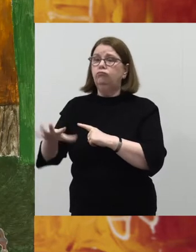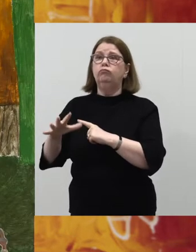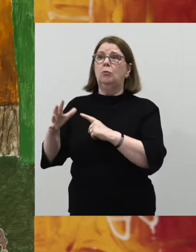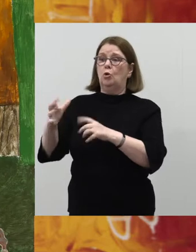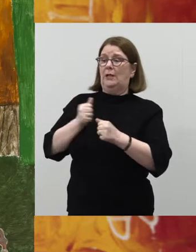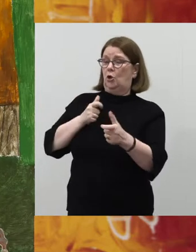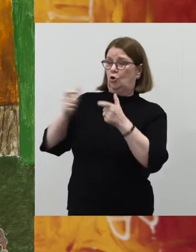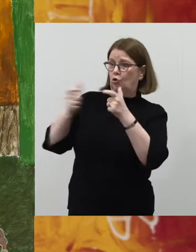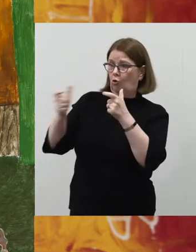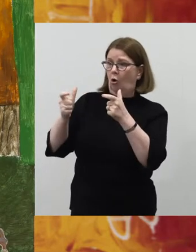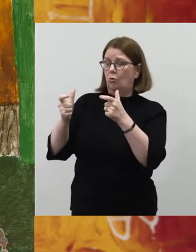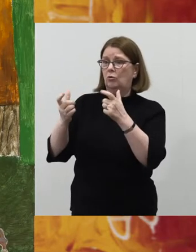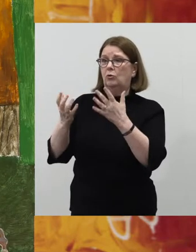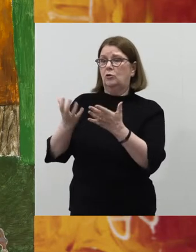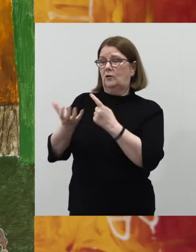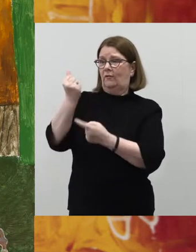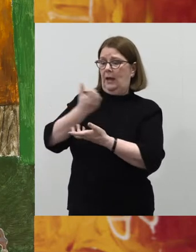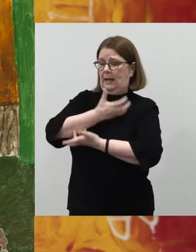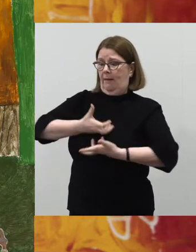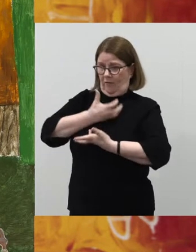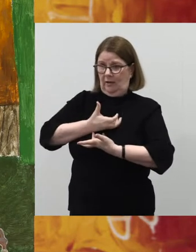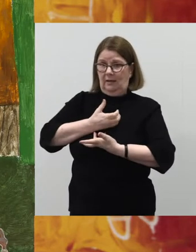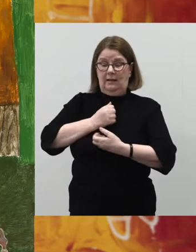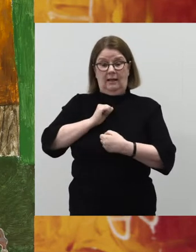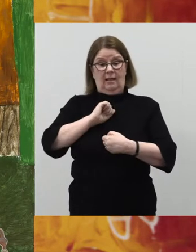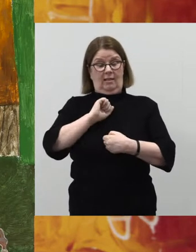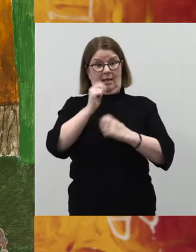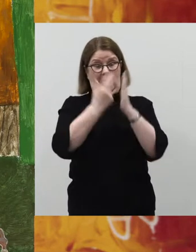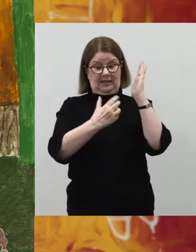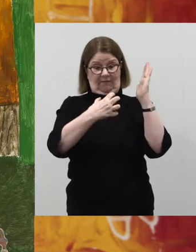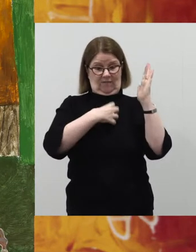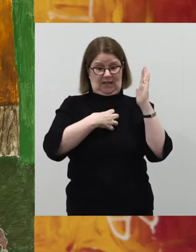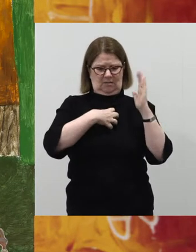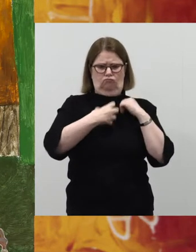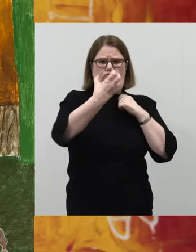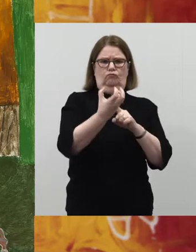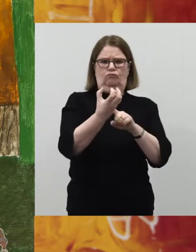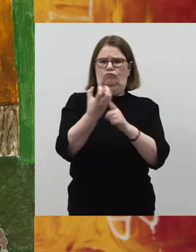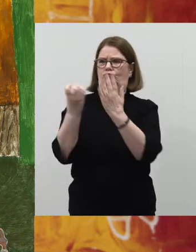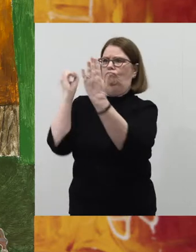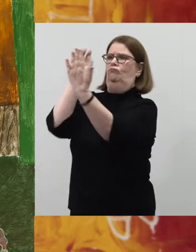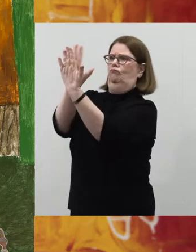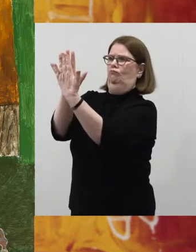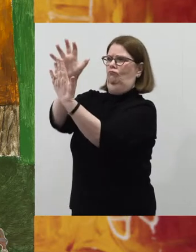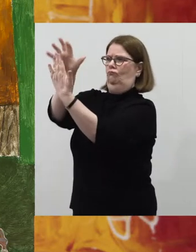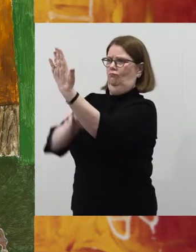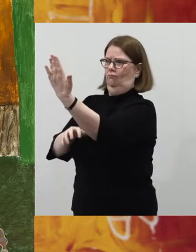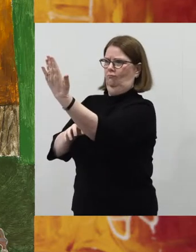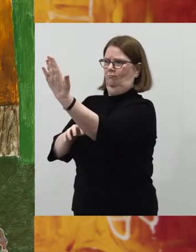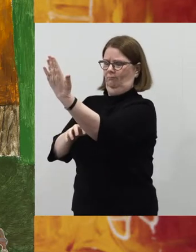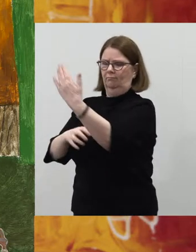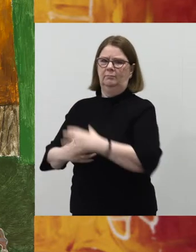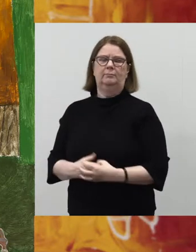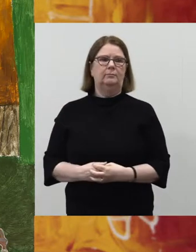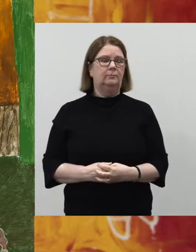make sense of their world, to find solace, to take control, and by confronting their fears and then externalising